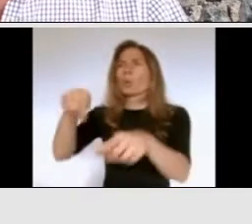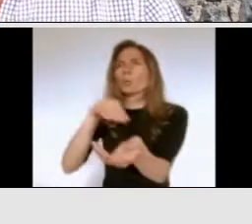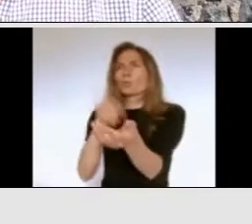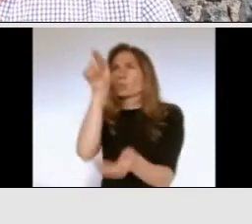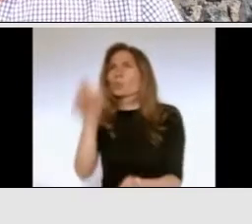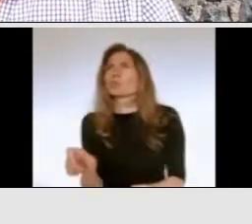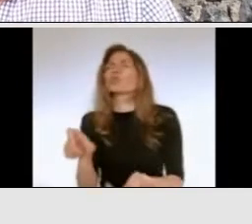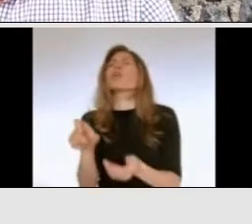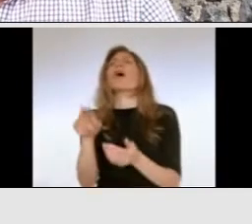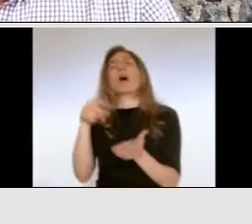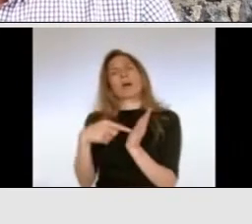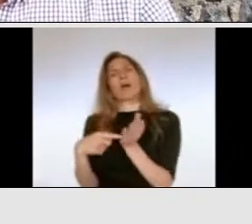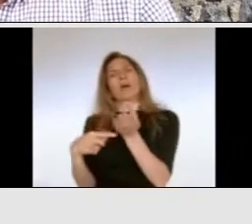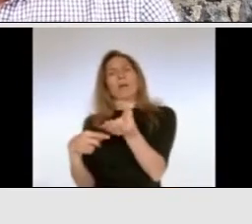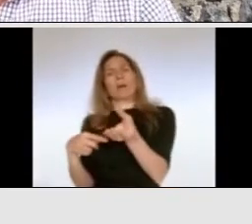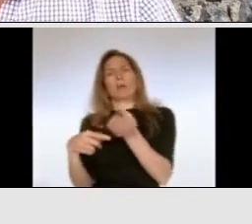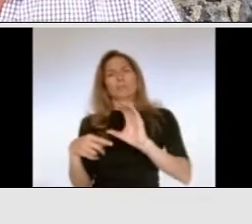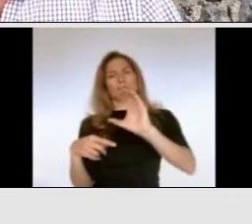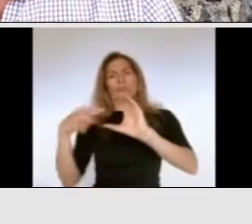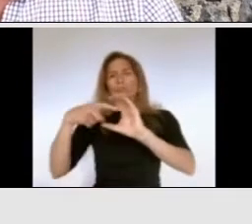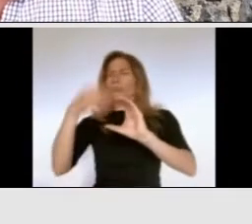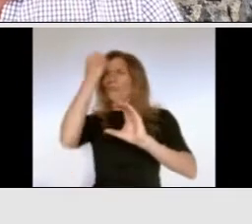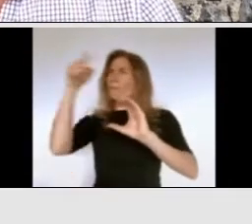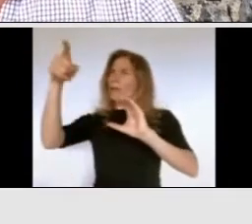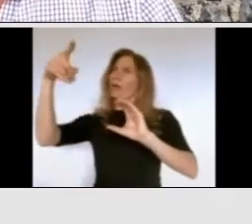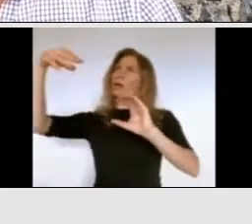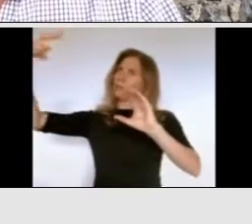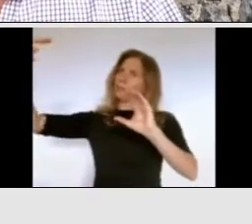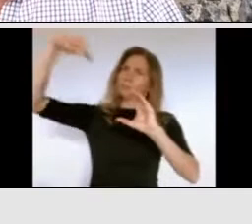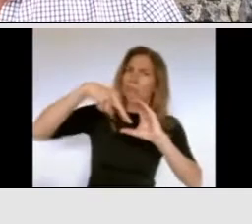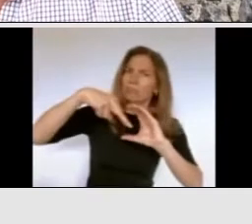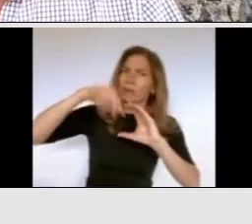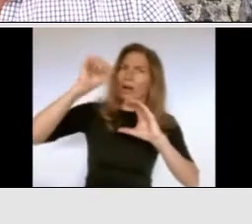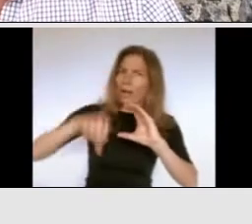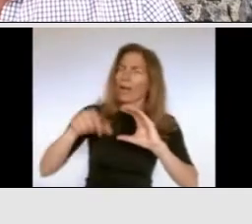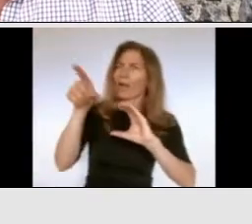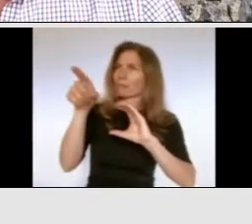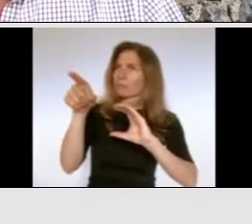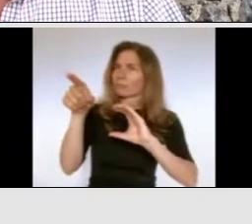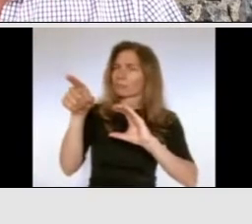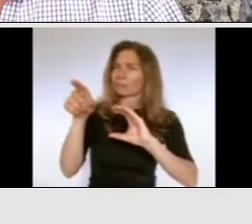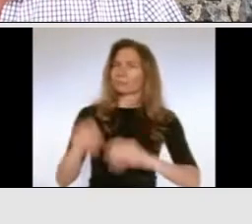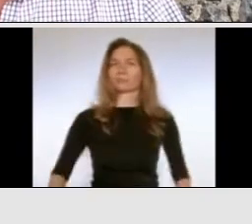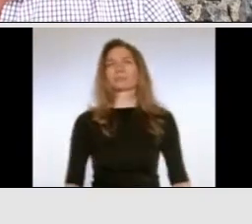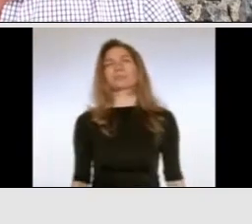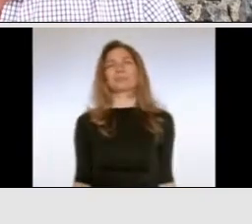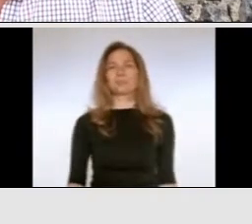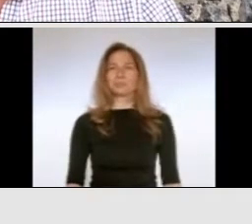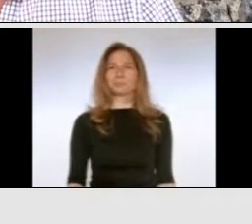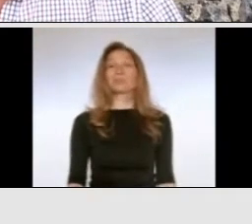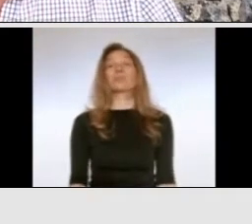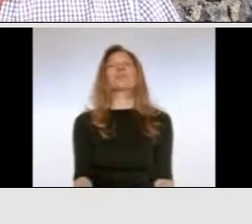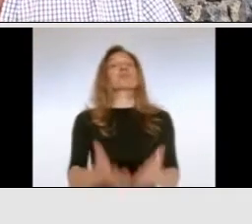GP general practitioner can also have access to the sort of information that this platform will provide.